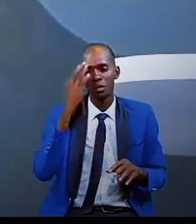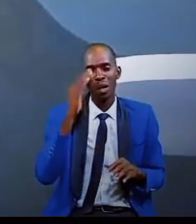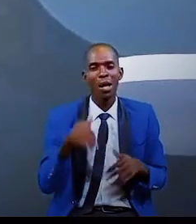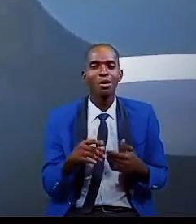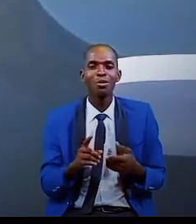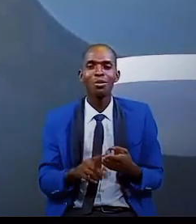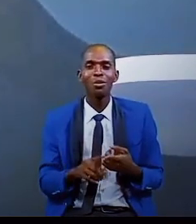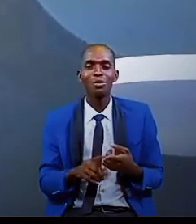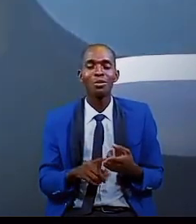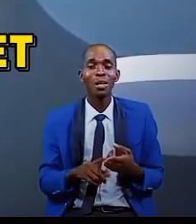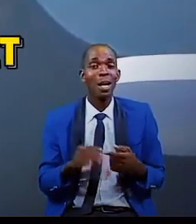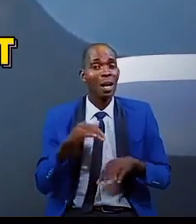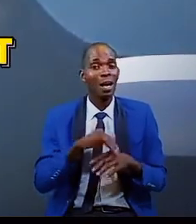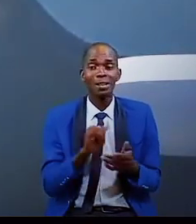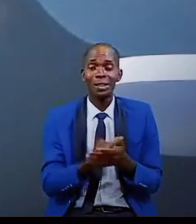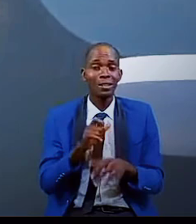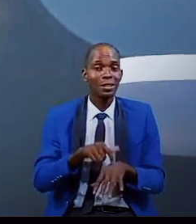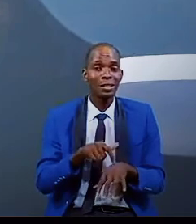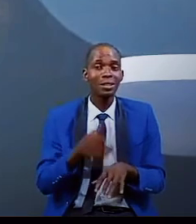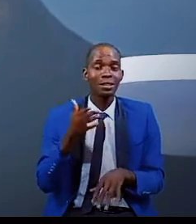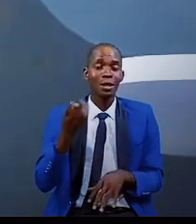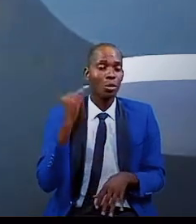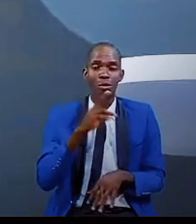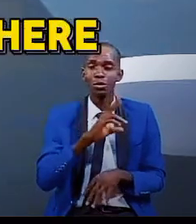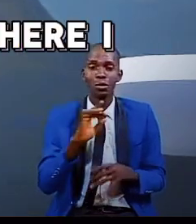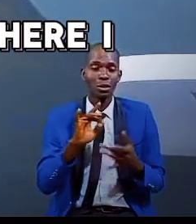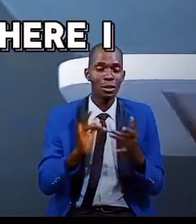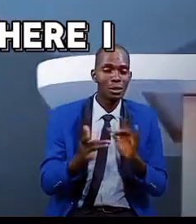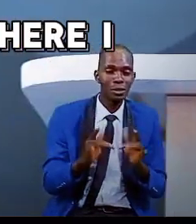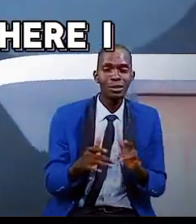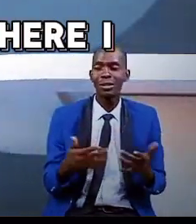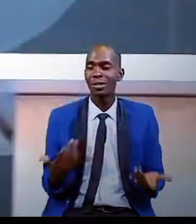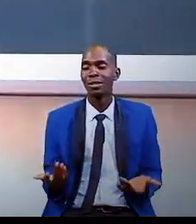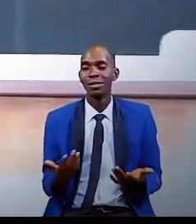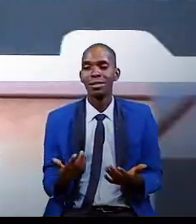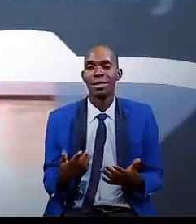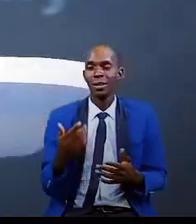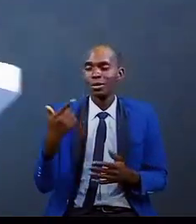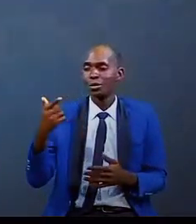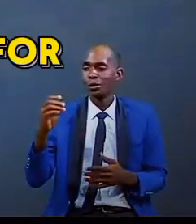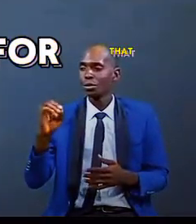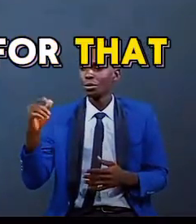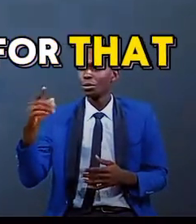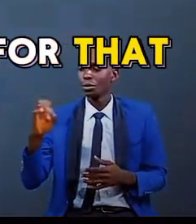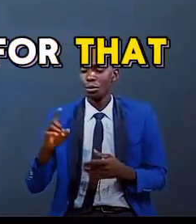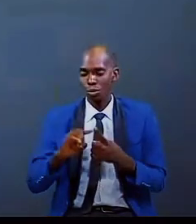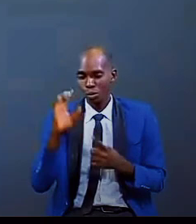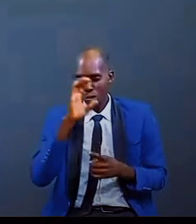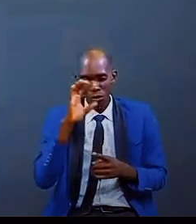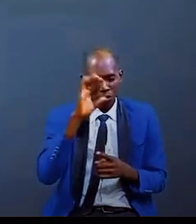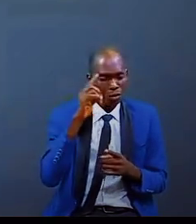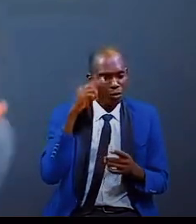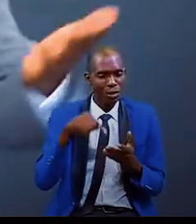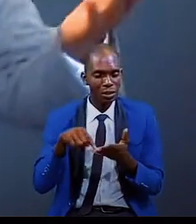time, there wasn't any internet, Google search and all that, where I could search for this and search for this and search for that. But